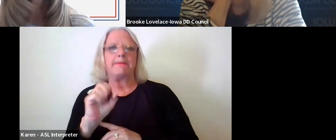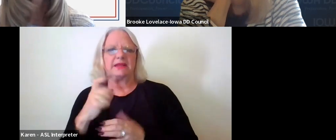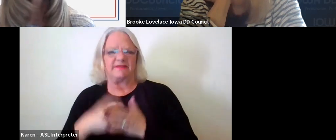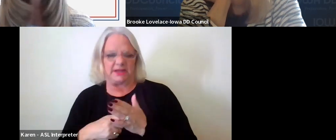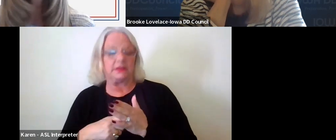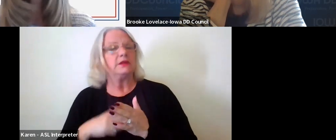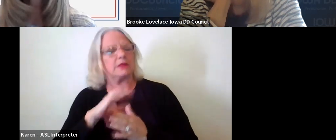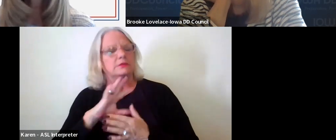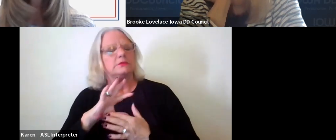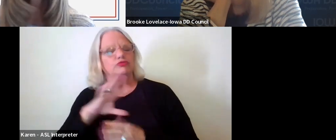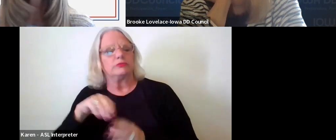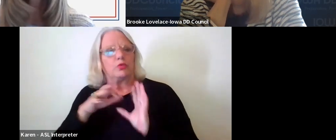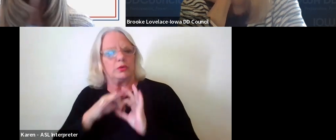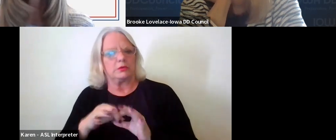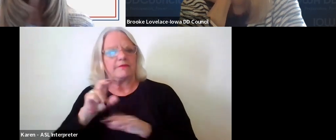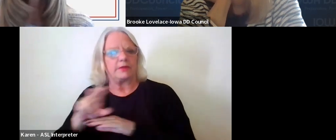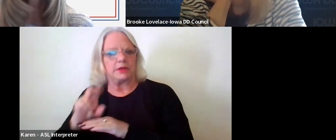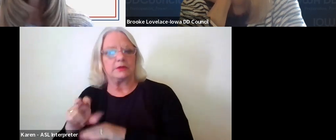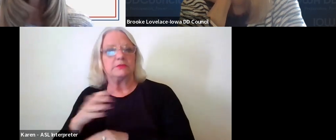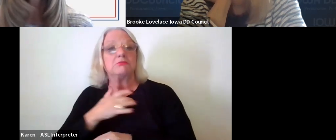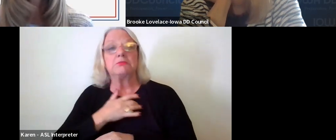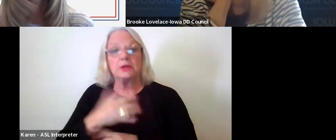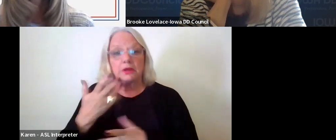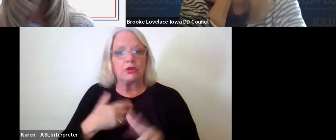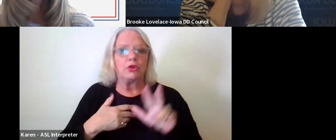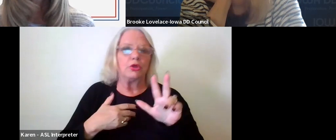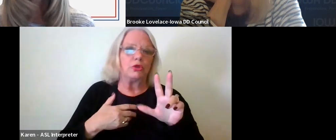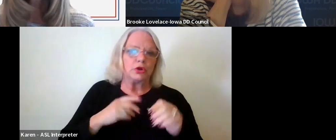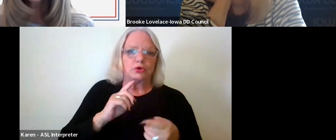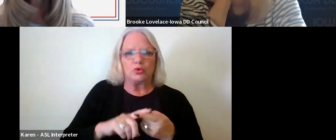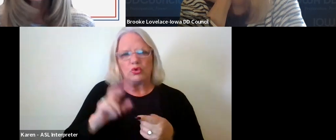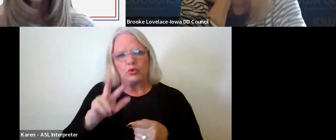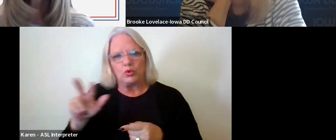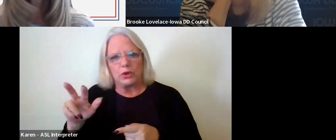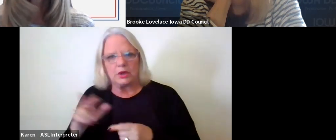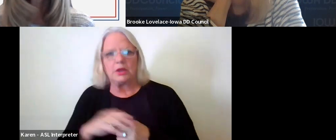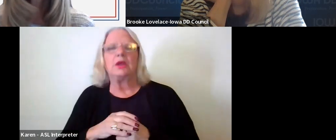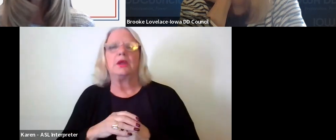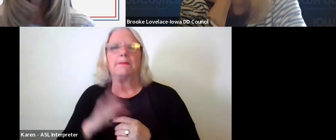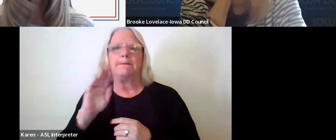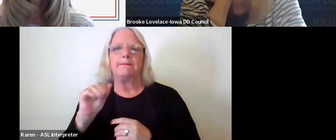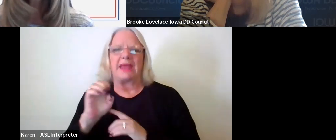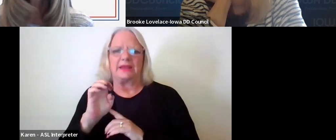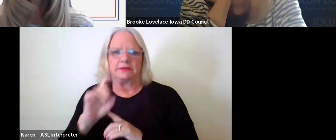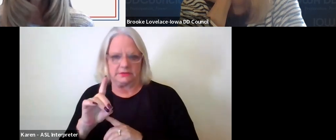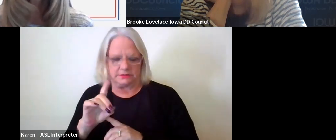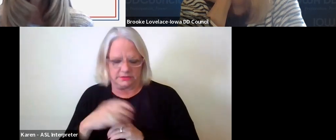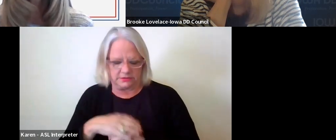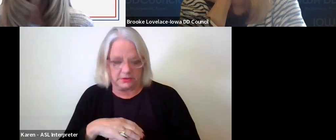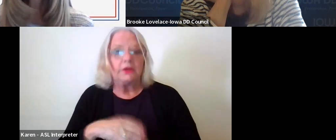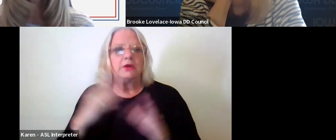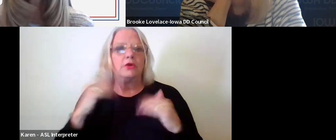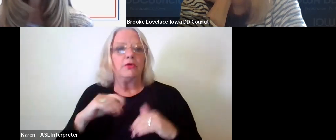accounts. They range from 30 to 33 basis points. For the checking option, there is an